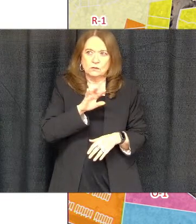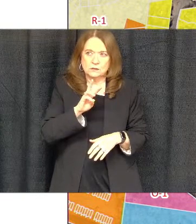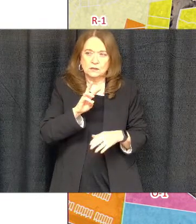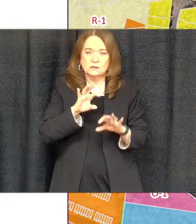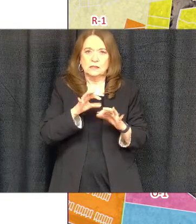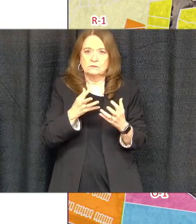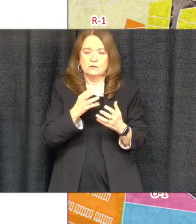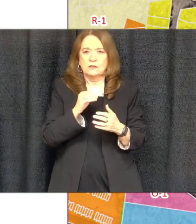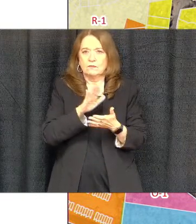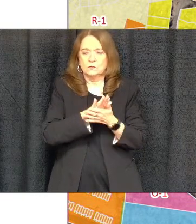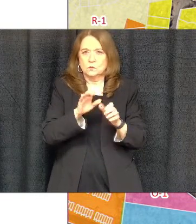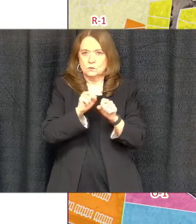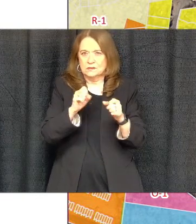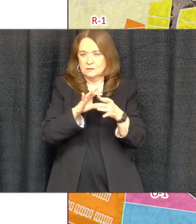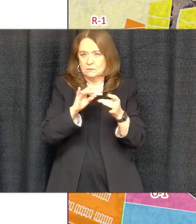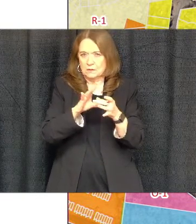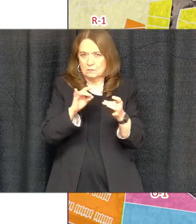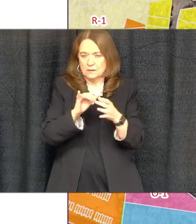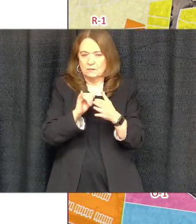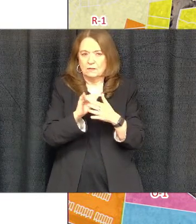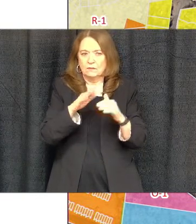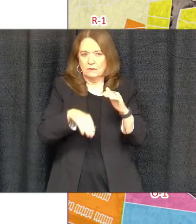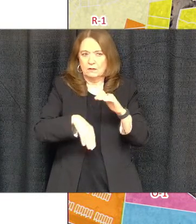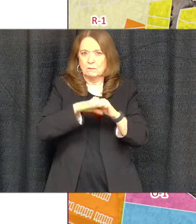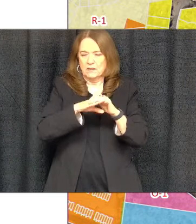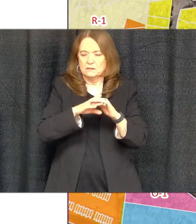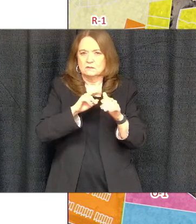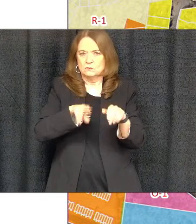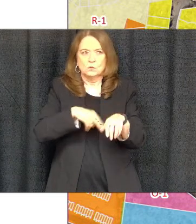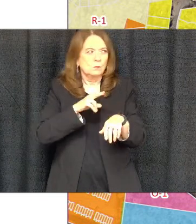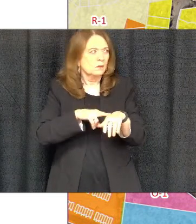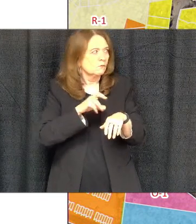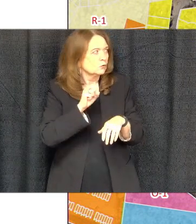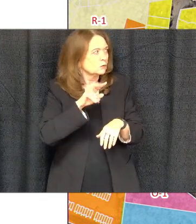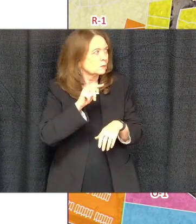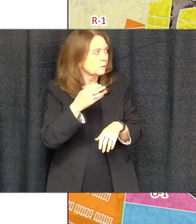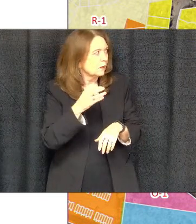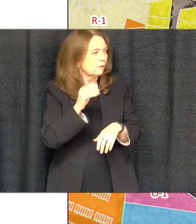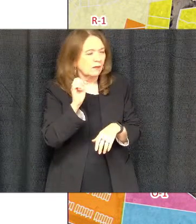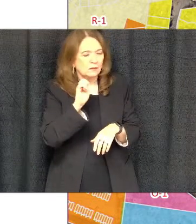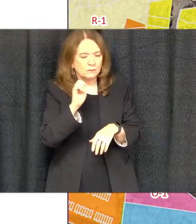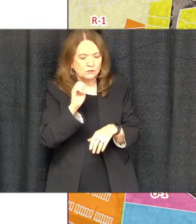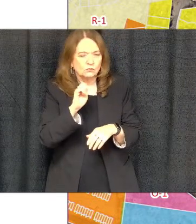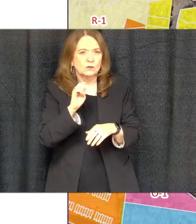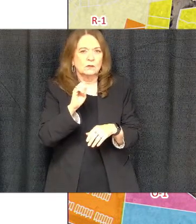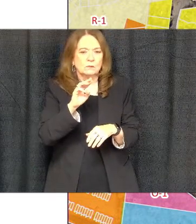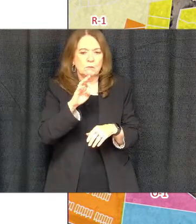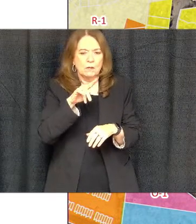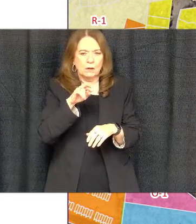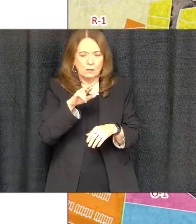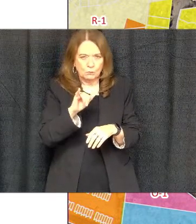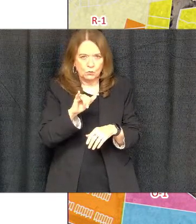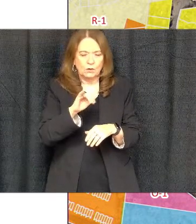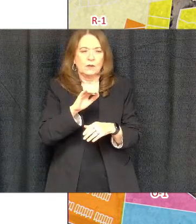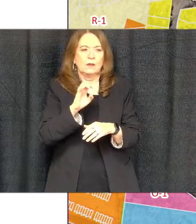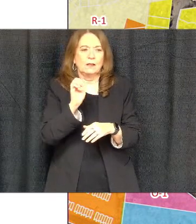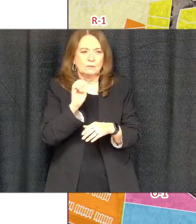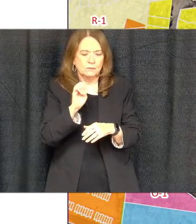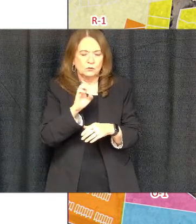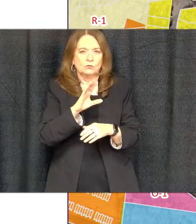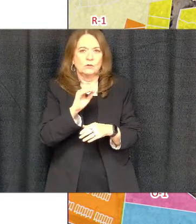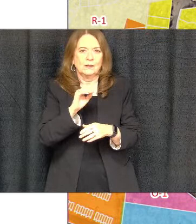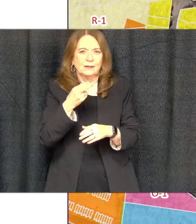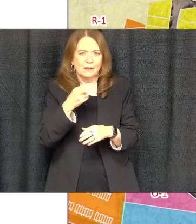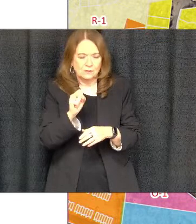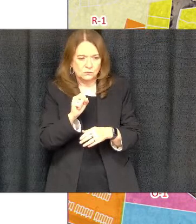and the school system comments of their capacities for Norman Smith Elementary, Montgomery Middle, and High School.